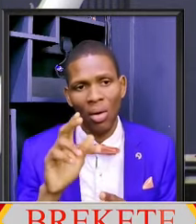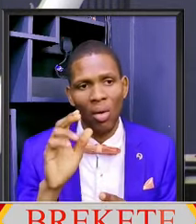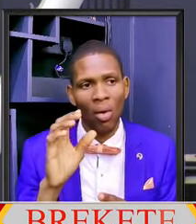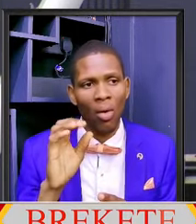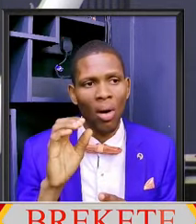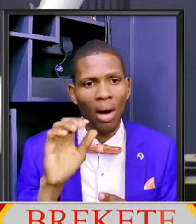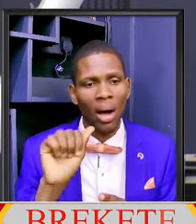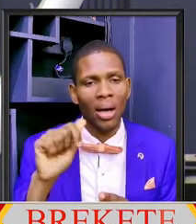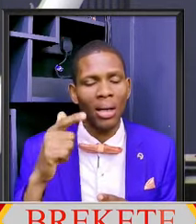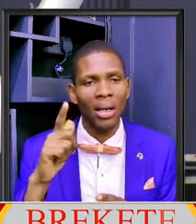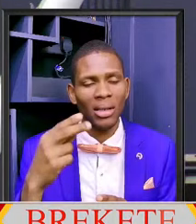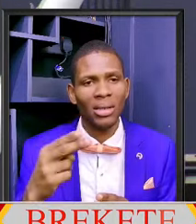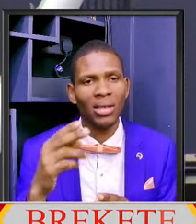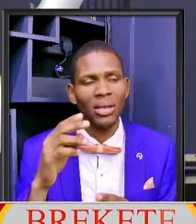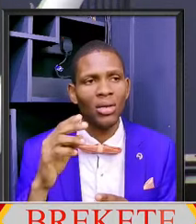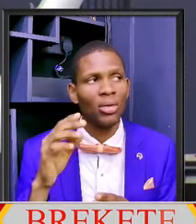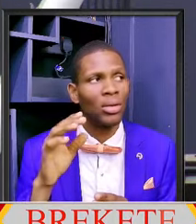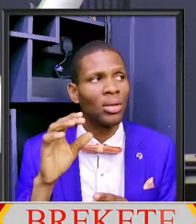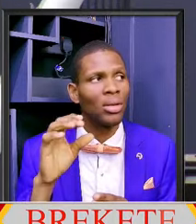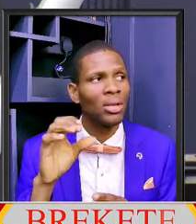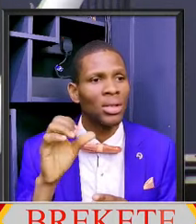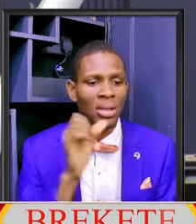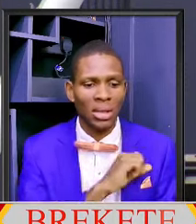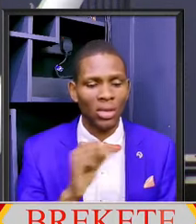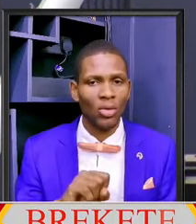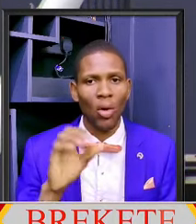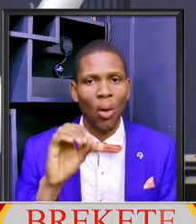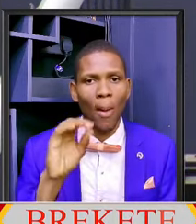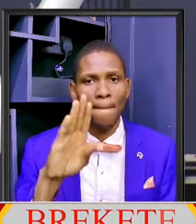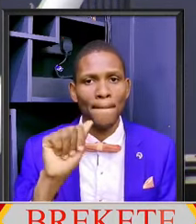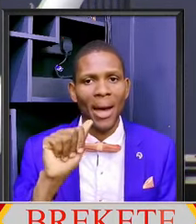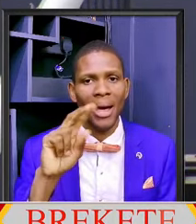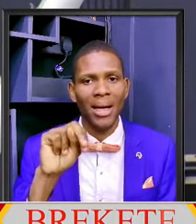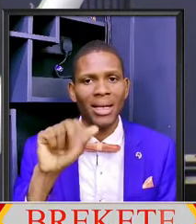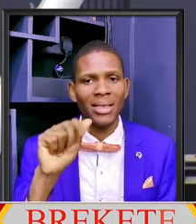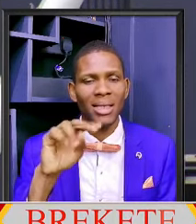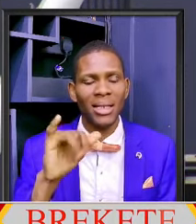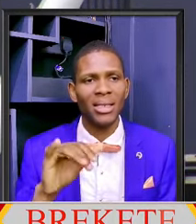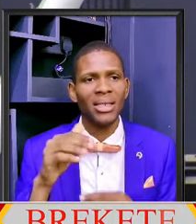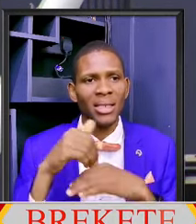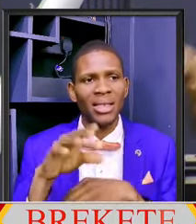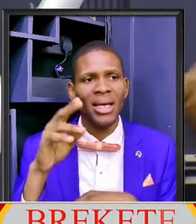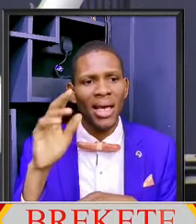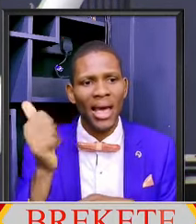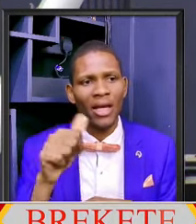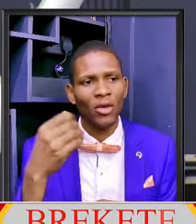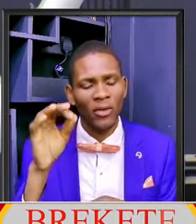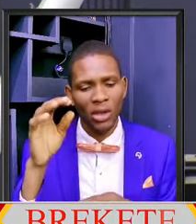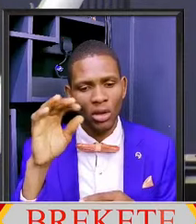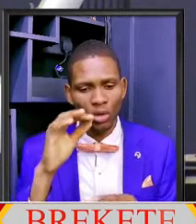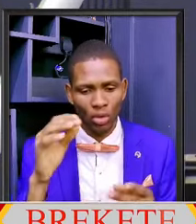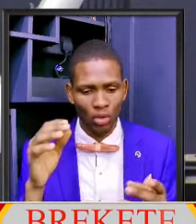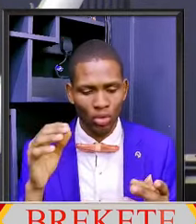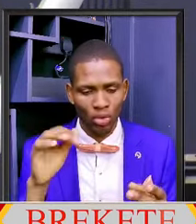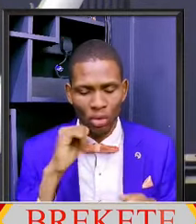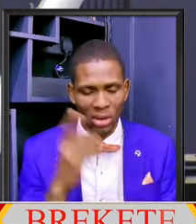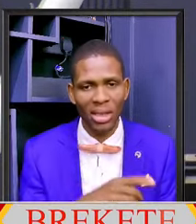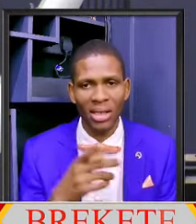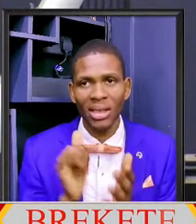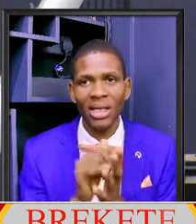Obasani, Senator Obasani, yes. Alhaji Senator Obasani, send yes. Any of your daughters, say she need admission for that